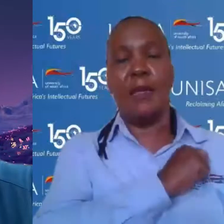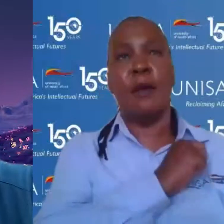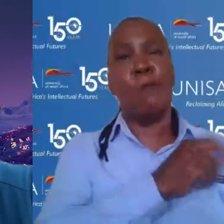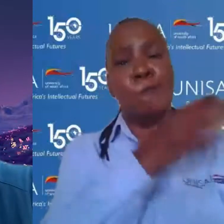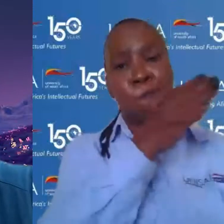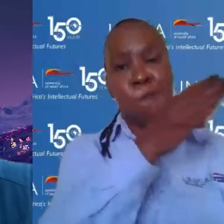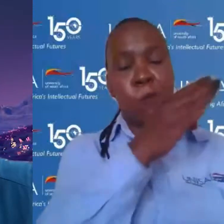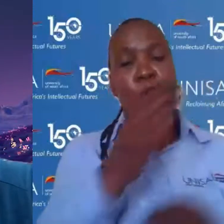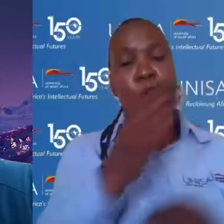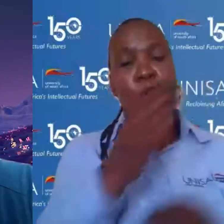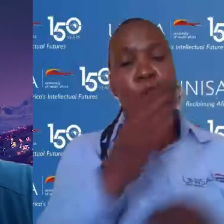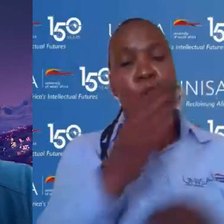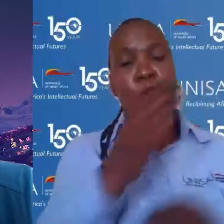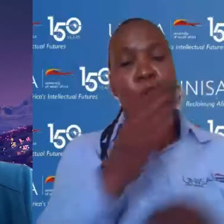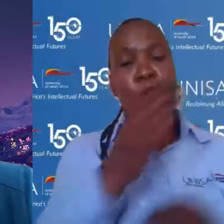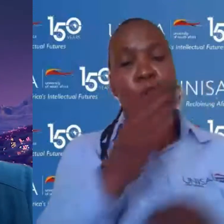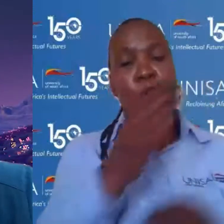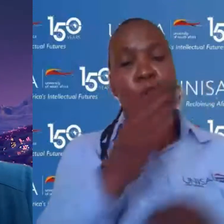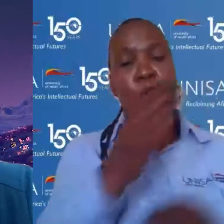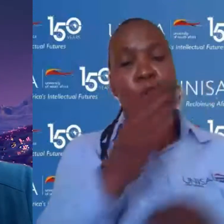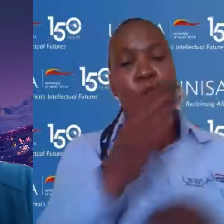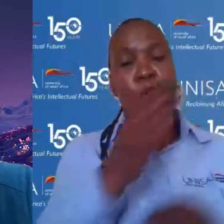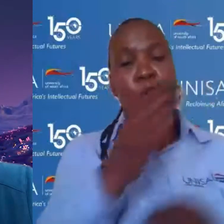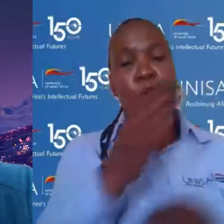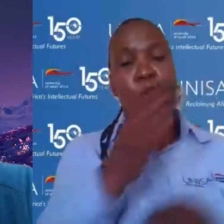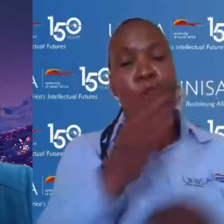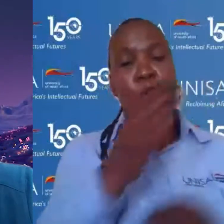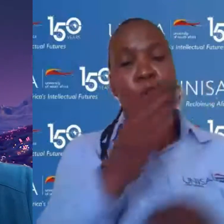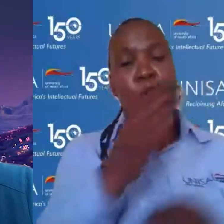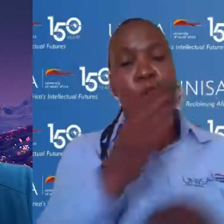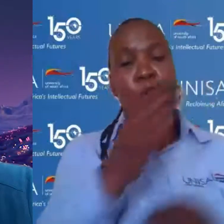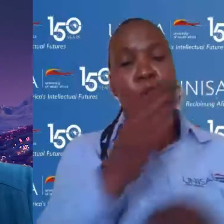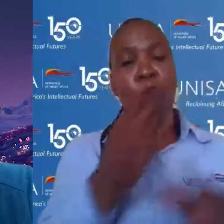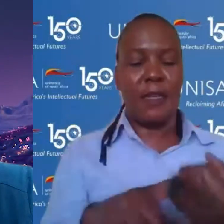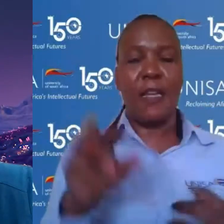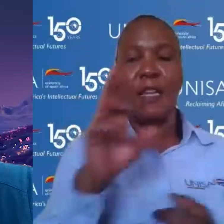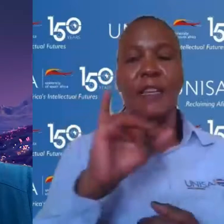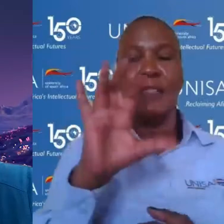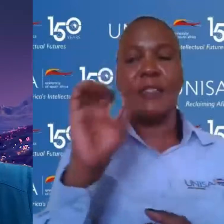Durban, Newcastle, Richards Bay, please make your way there.